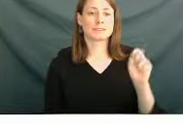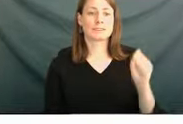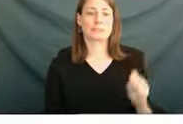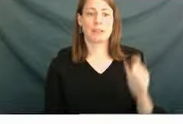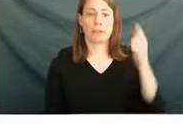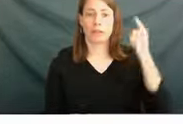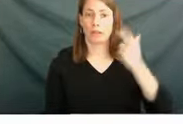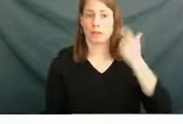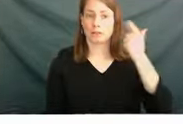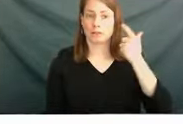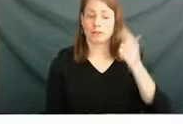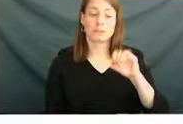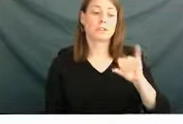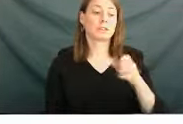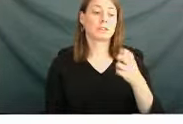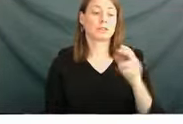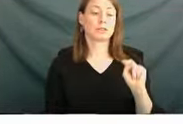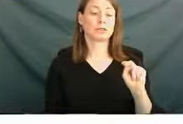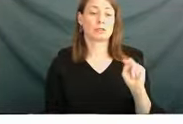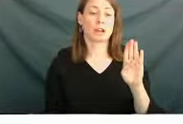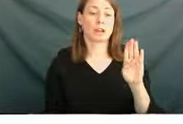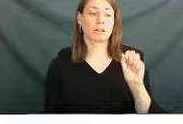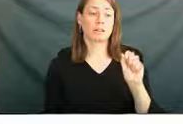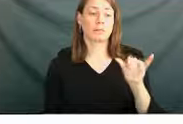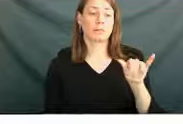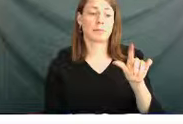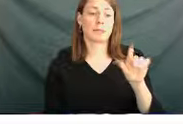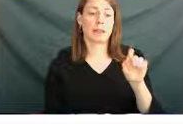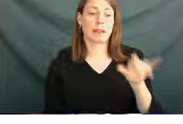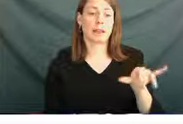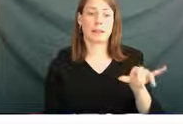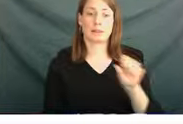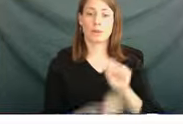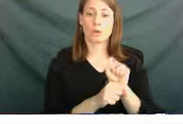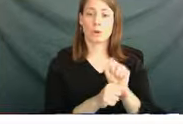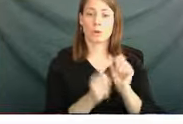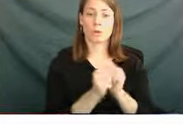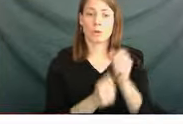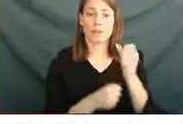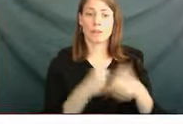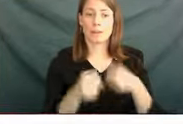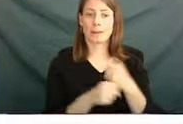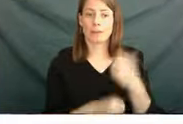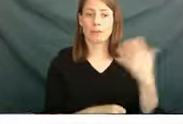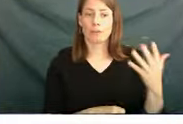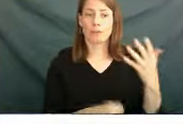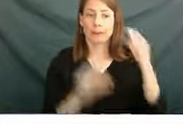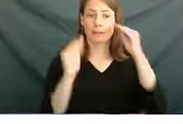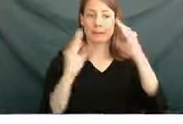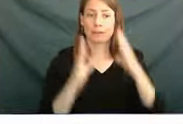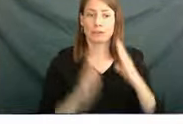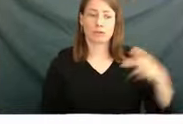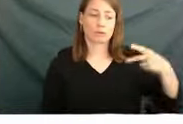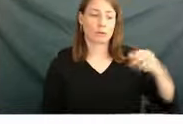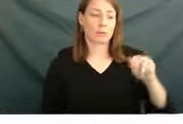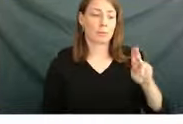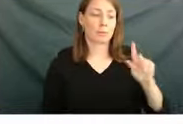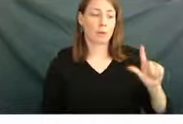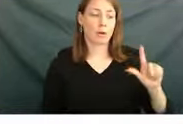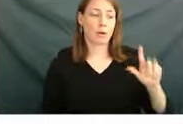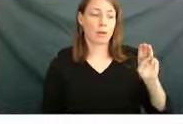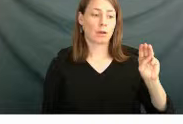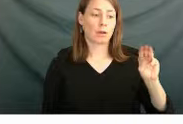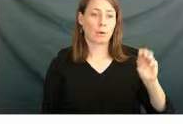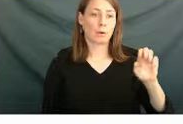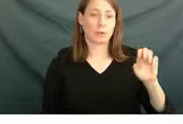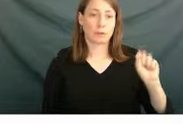Paul Moses. Just make sure our pens are down on the table, thank you. 6 times 6. 36. Paul's a former film editor and